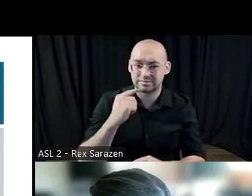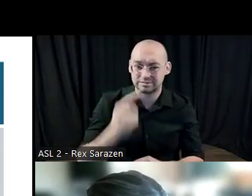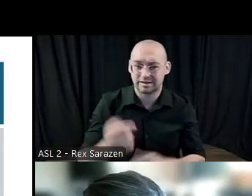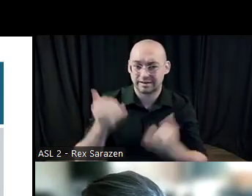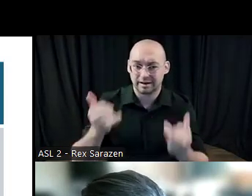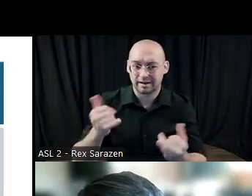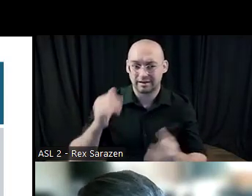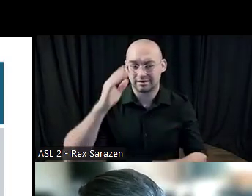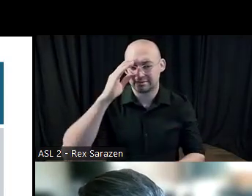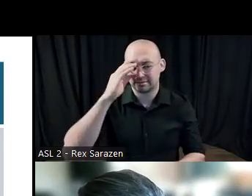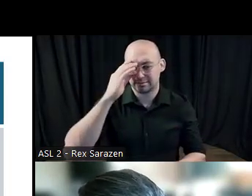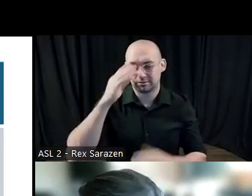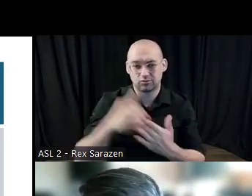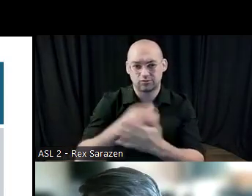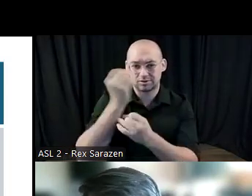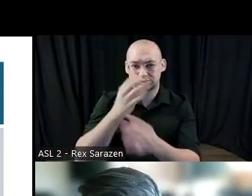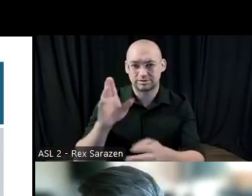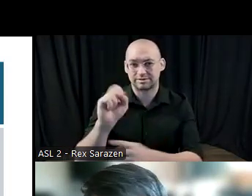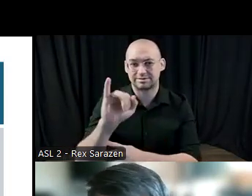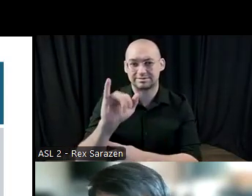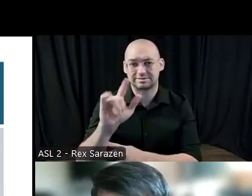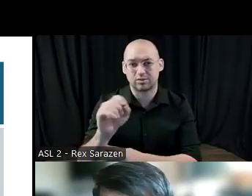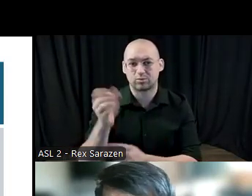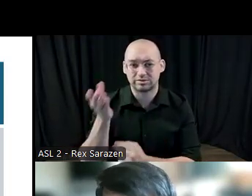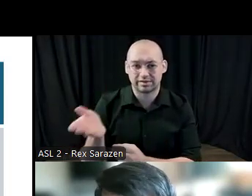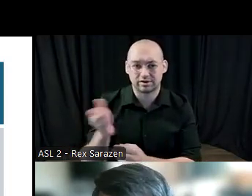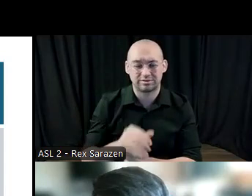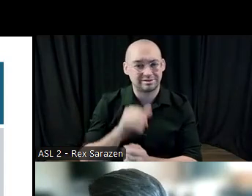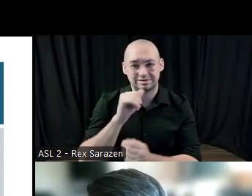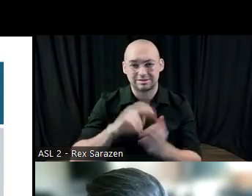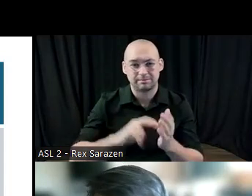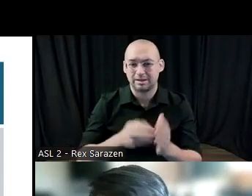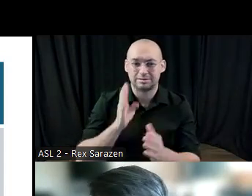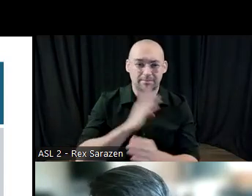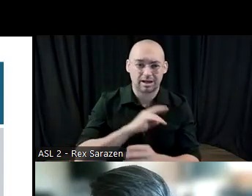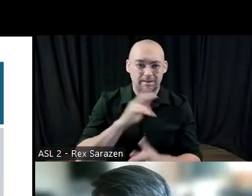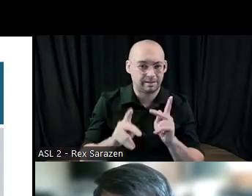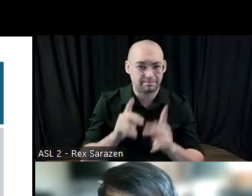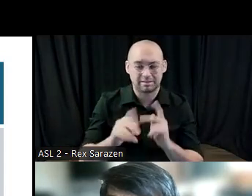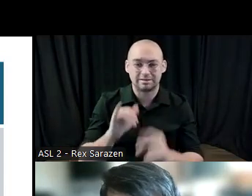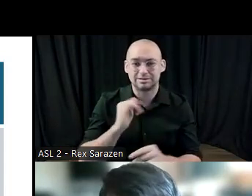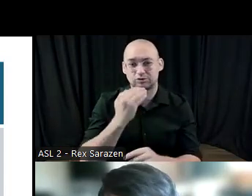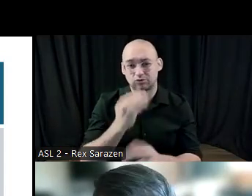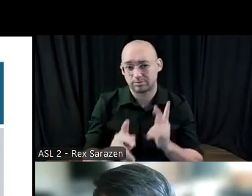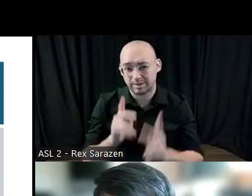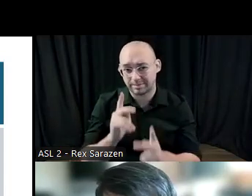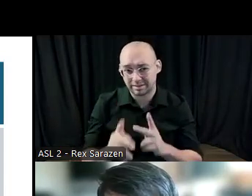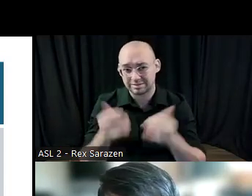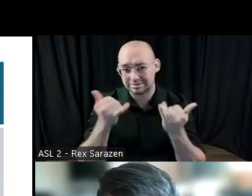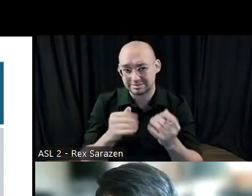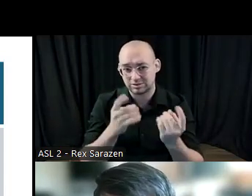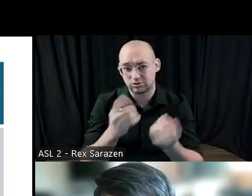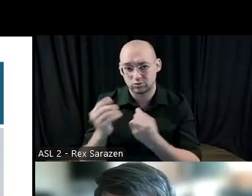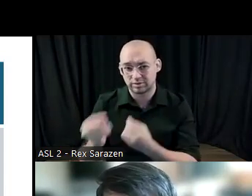update that the silos exist. And it doesn't mean that it's done by bad people. It's good people still doing